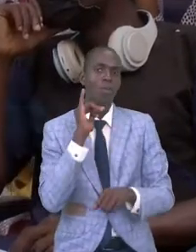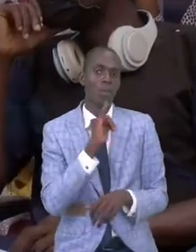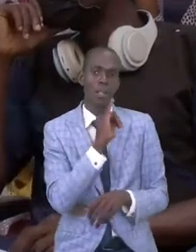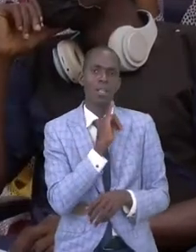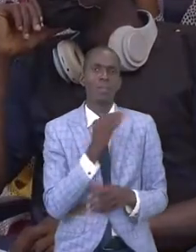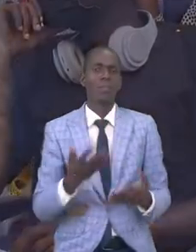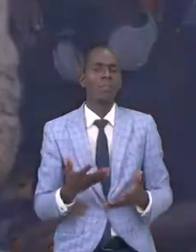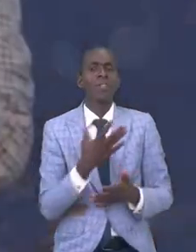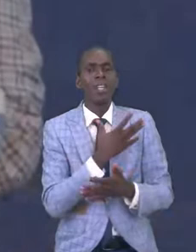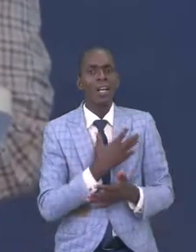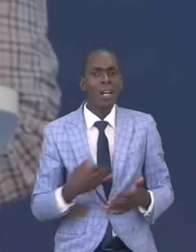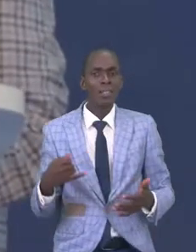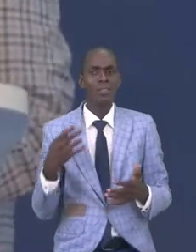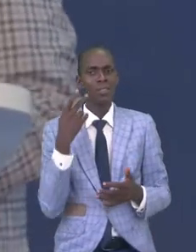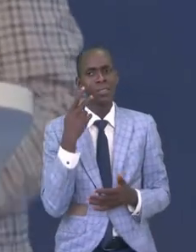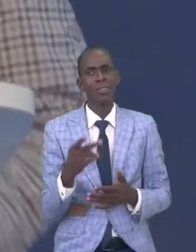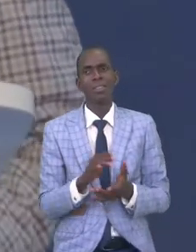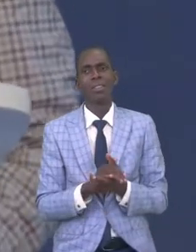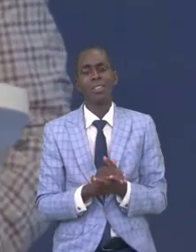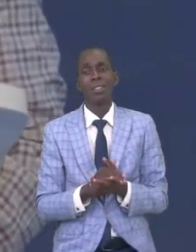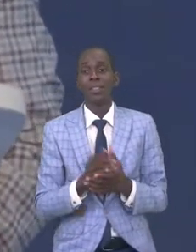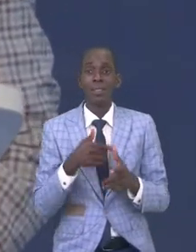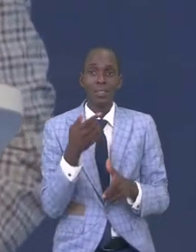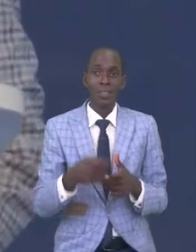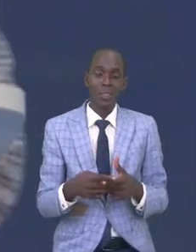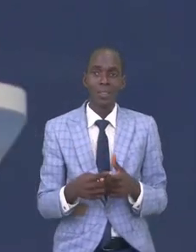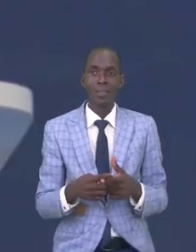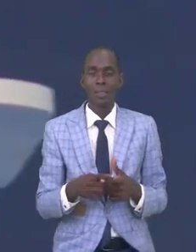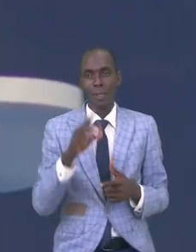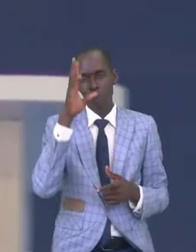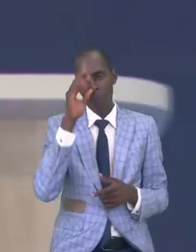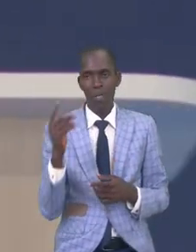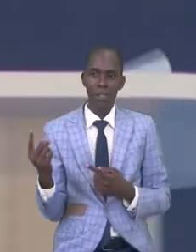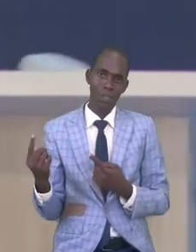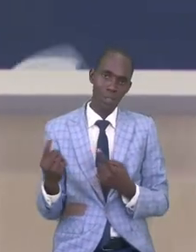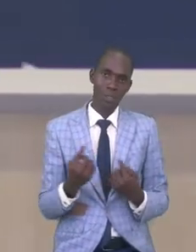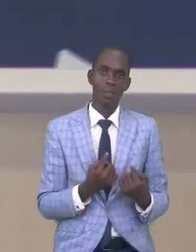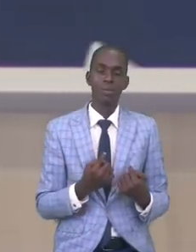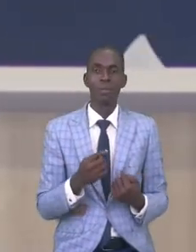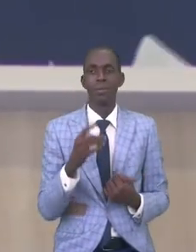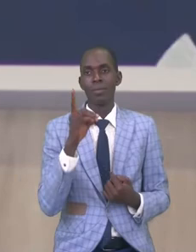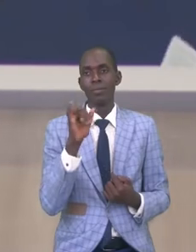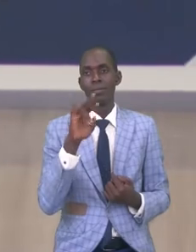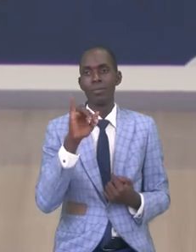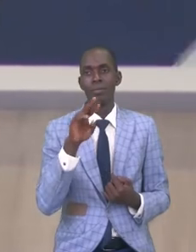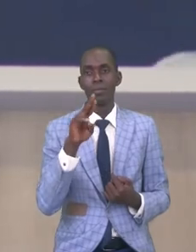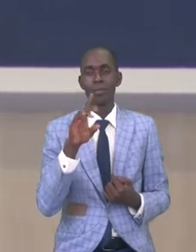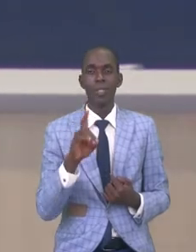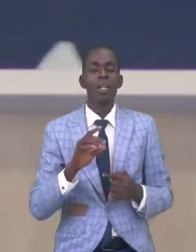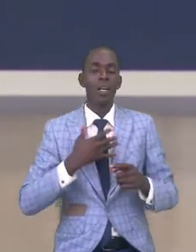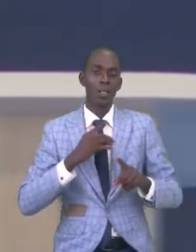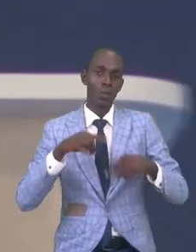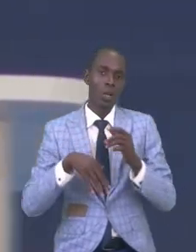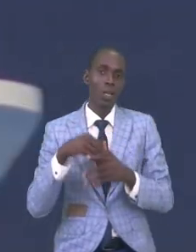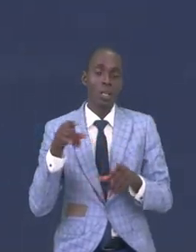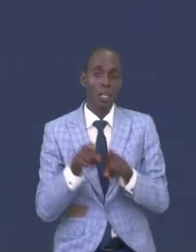his name is David, he came and he went forth. And today, as you